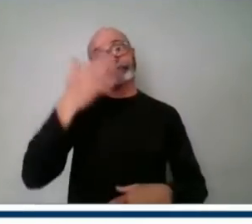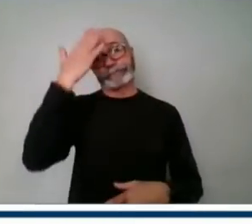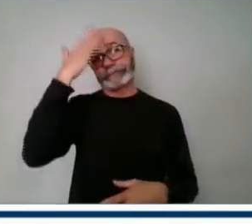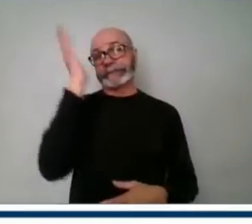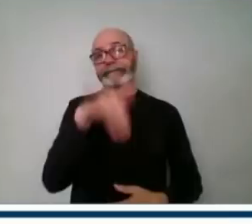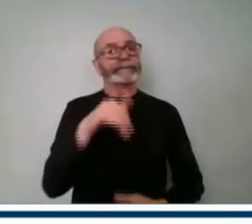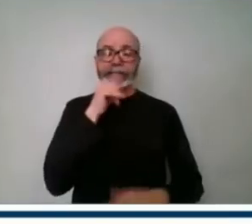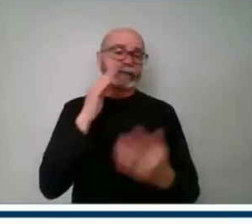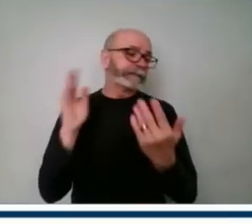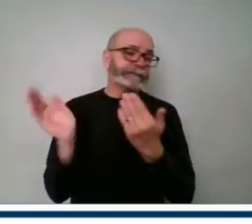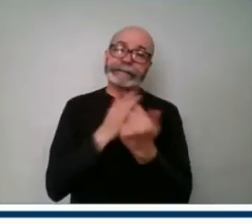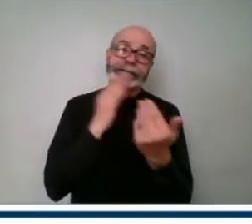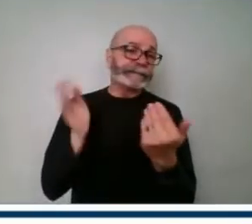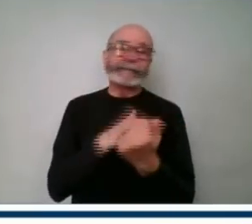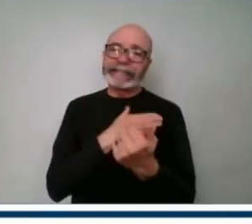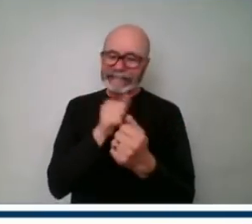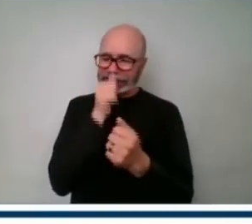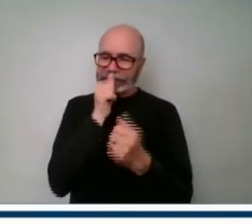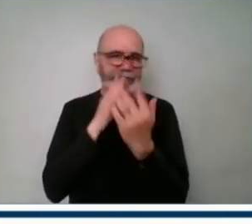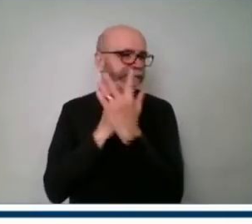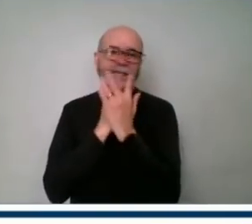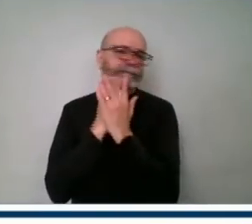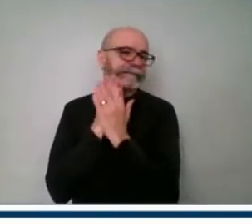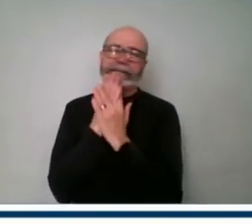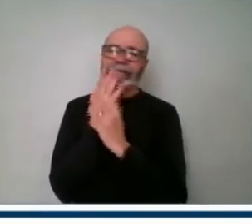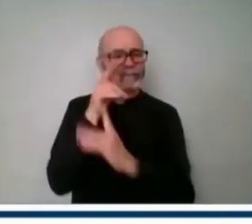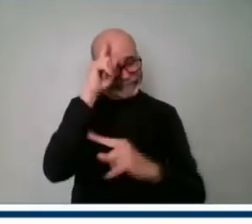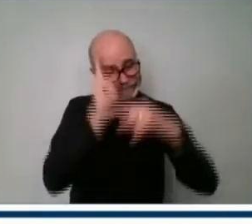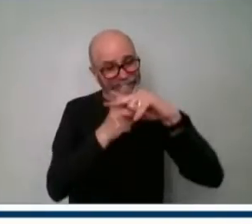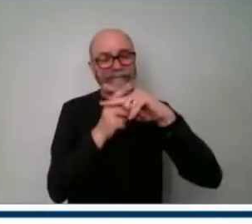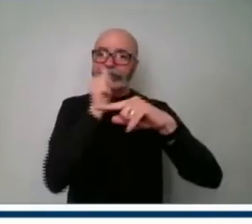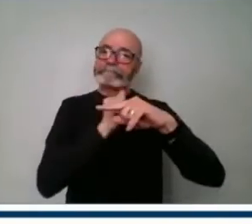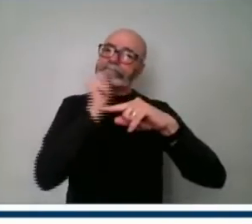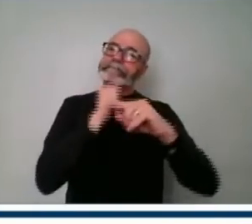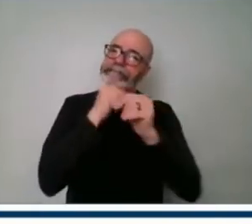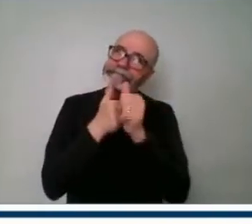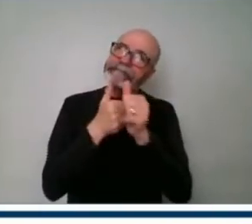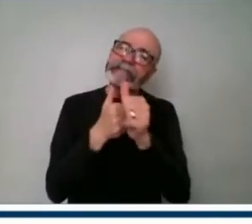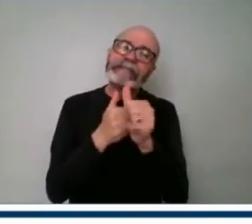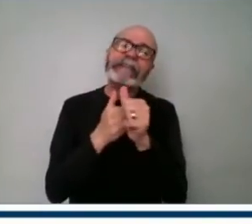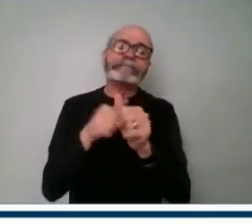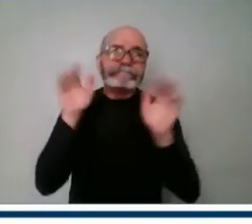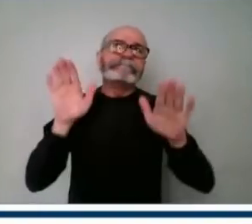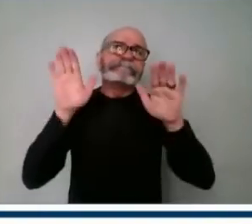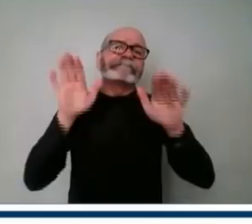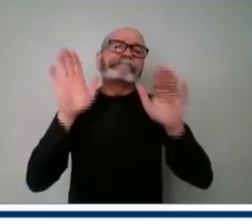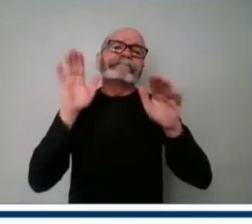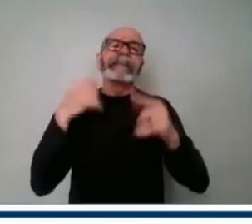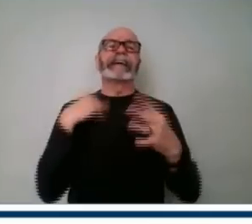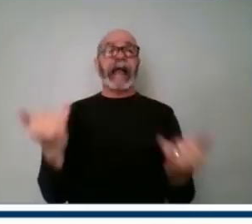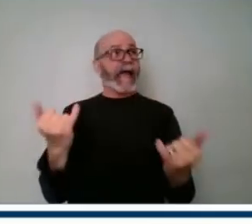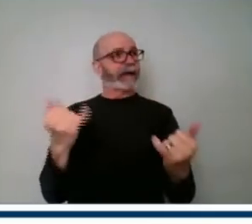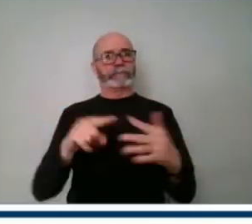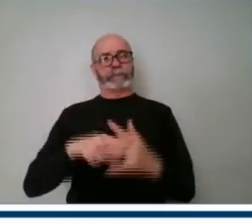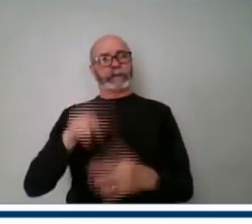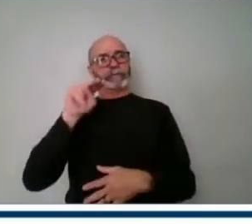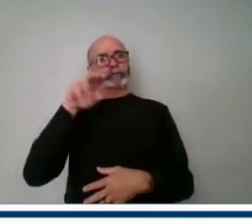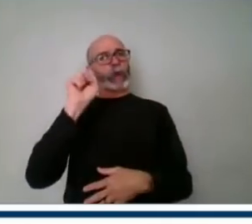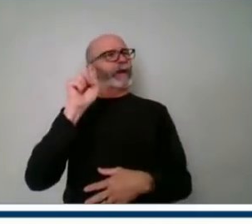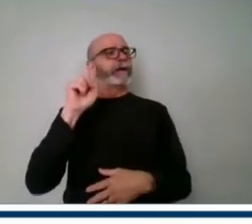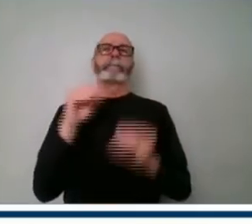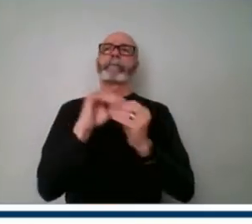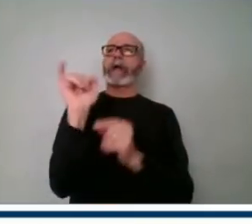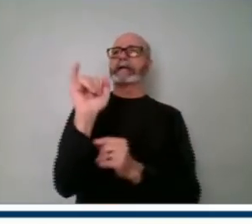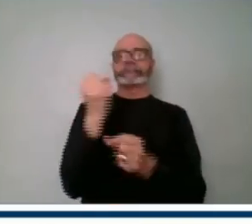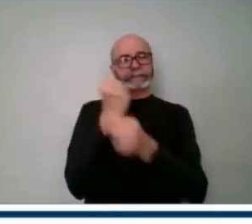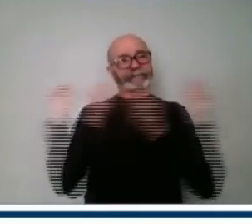support for these public health measures is what continues to make Nova Scotia one of the safest places in North America. But